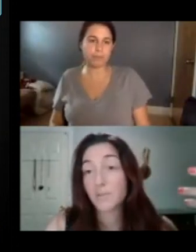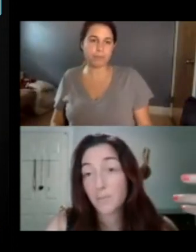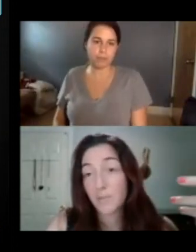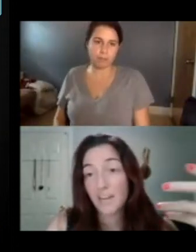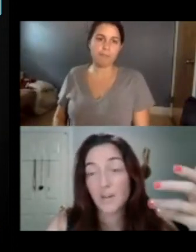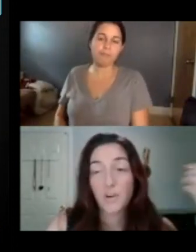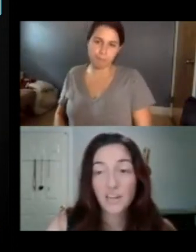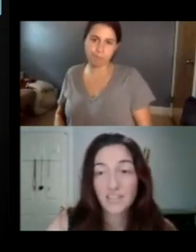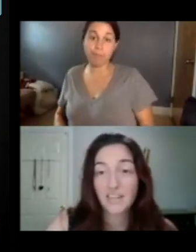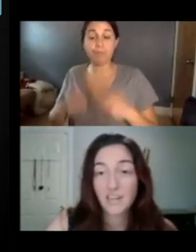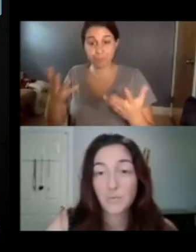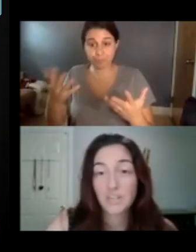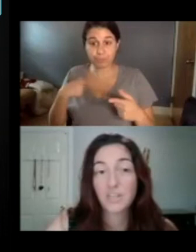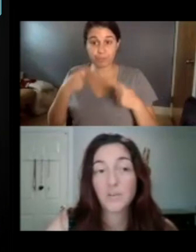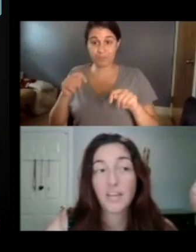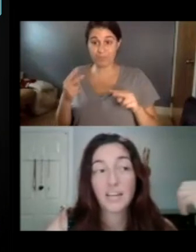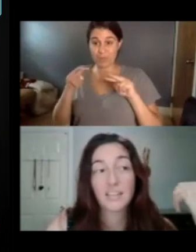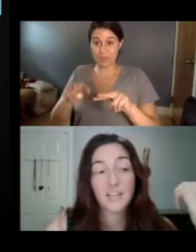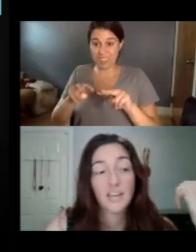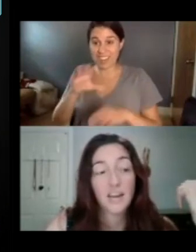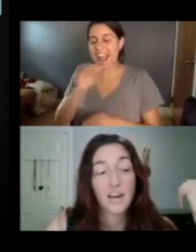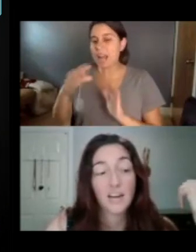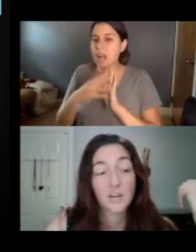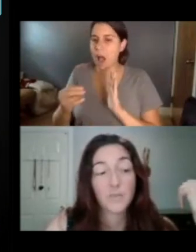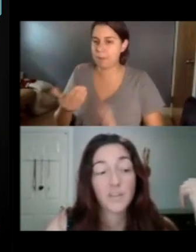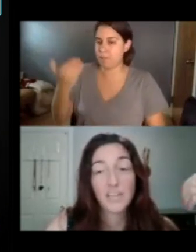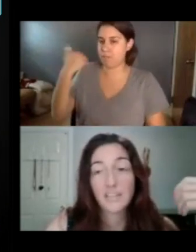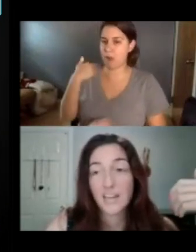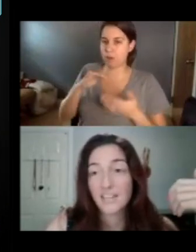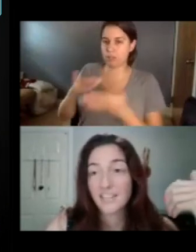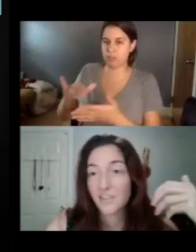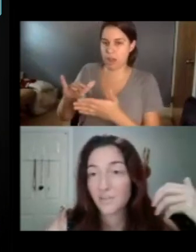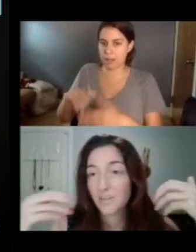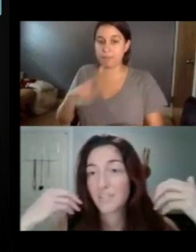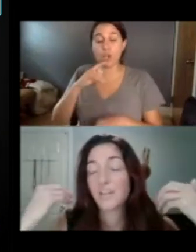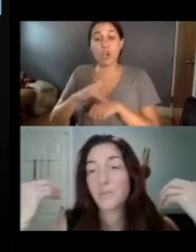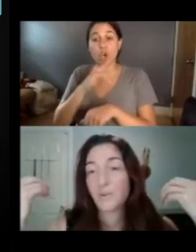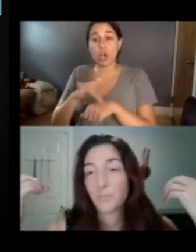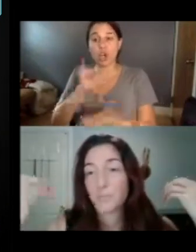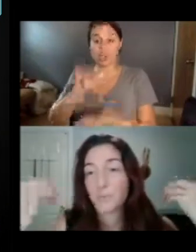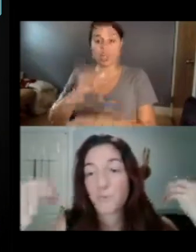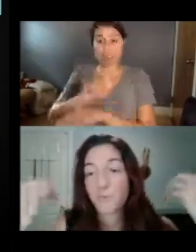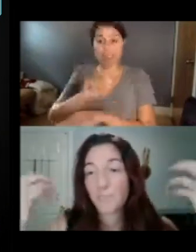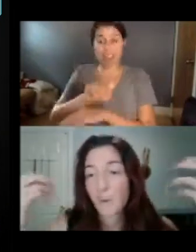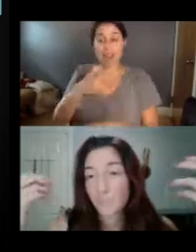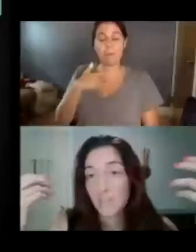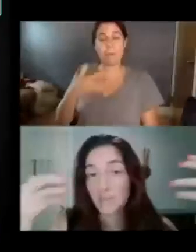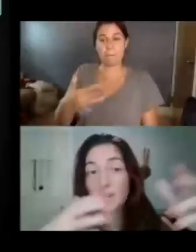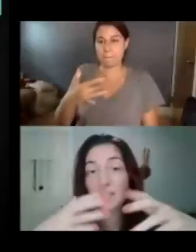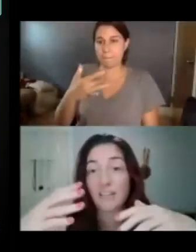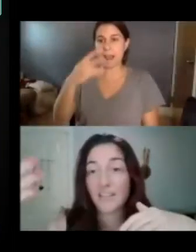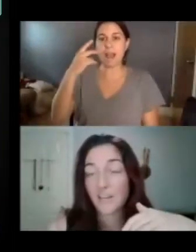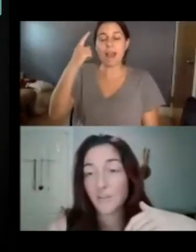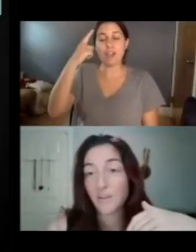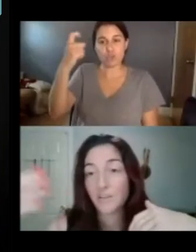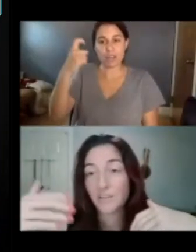and we're trying to replicate a prior study, which showed that early in the night, your dreams tend to incorporate more recent memories,